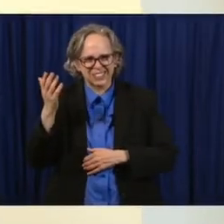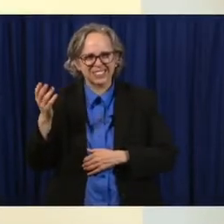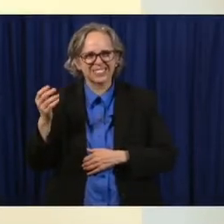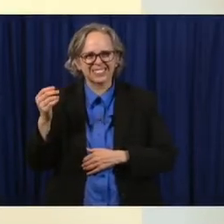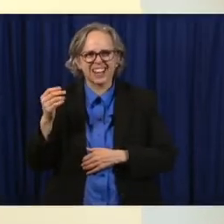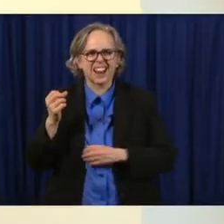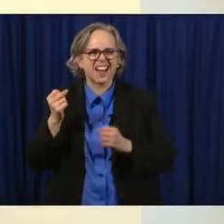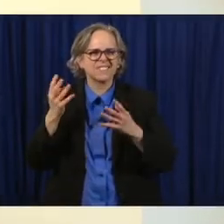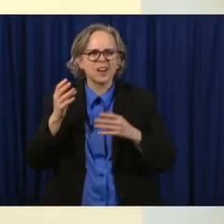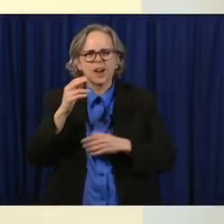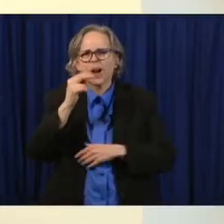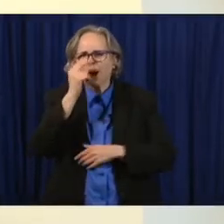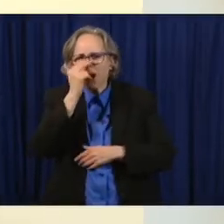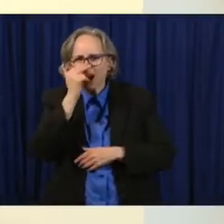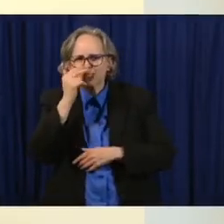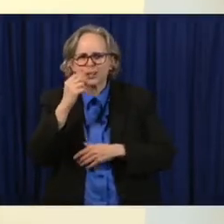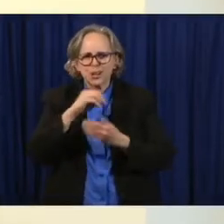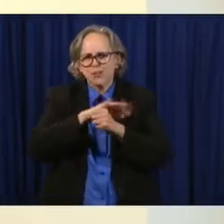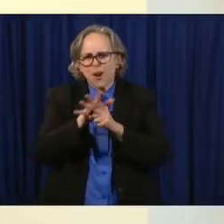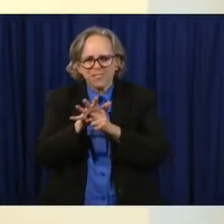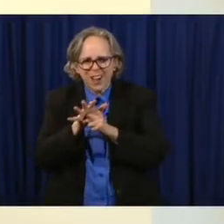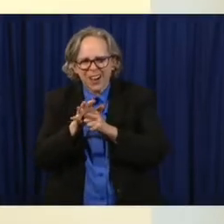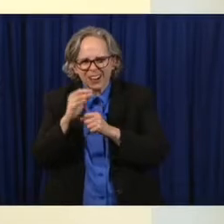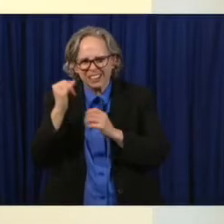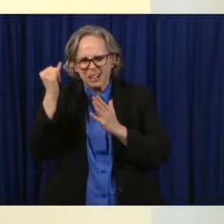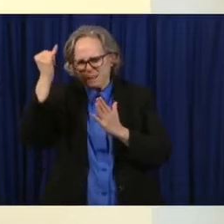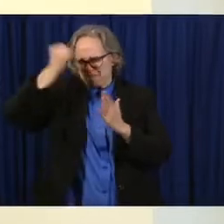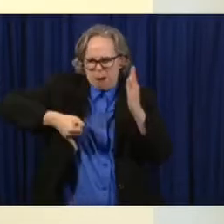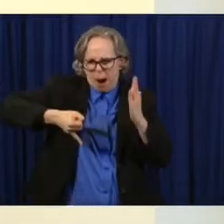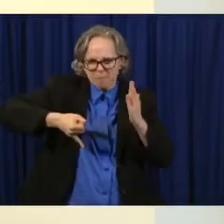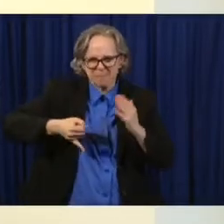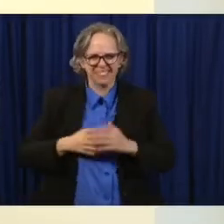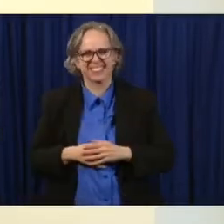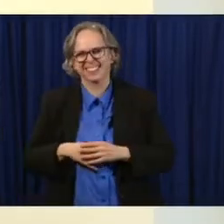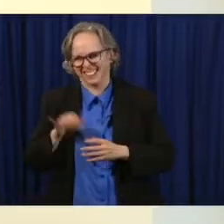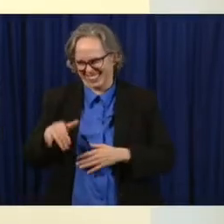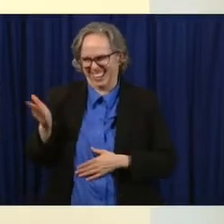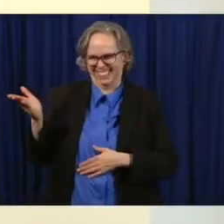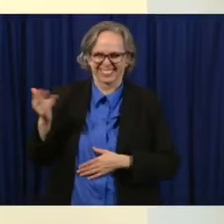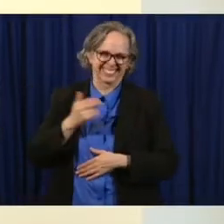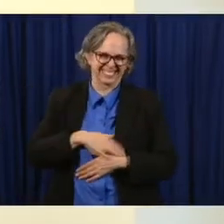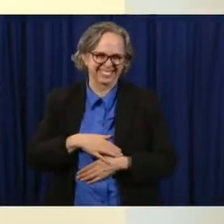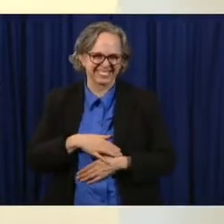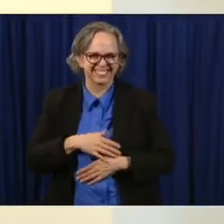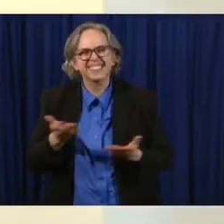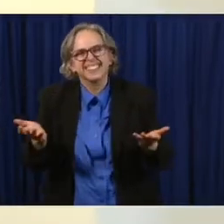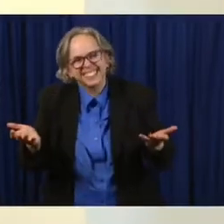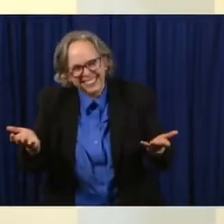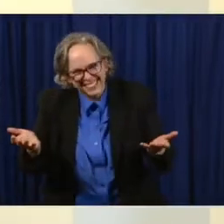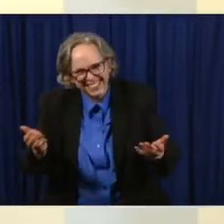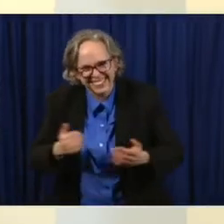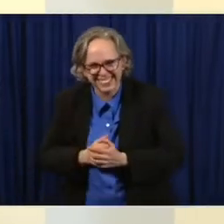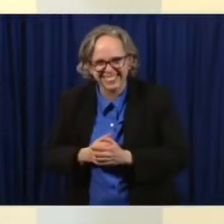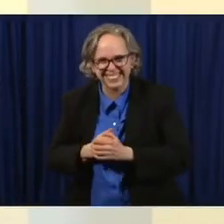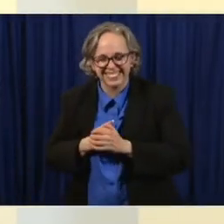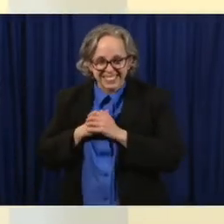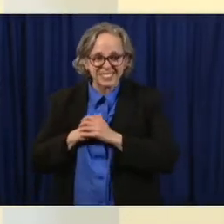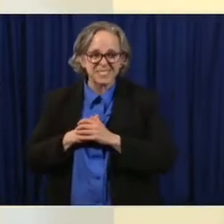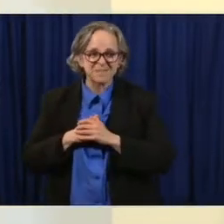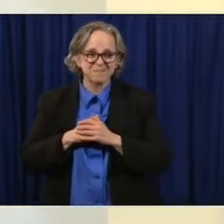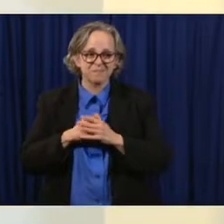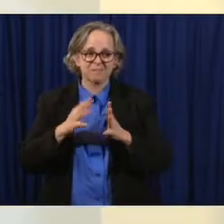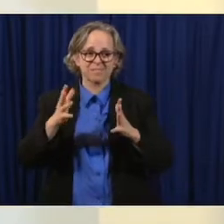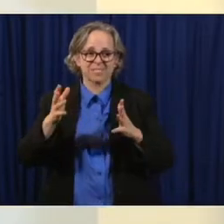cartoon coronaviruses with little anti-signs. So to this extent, our emergency operating